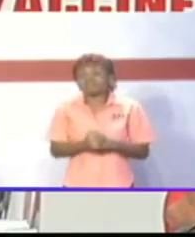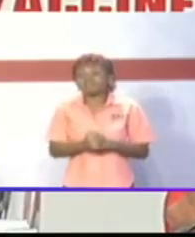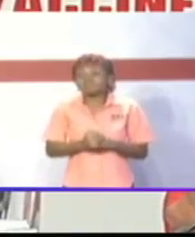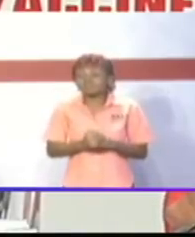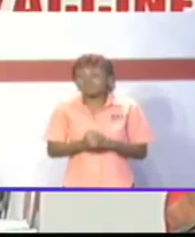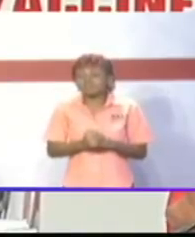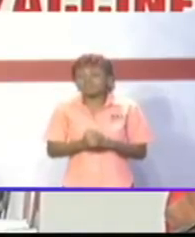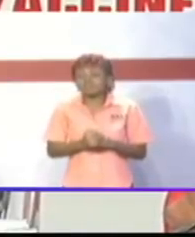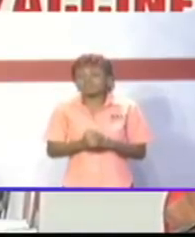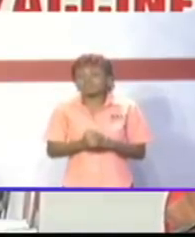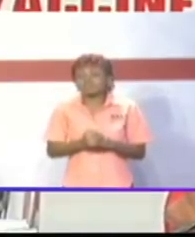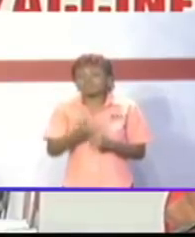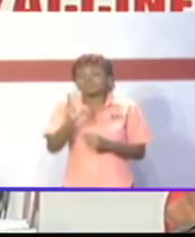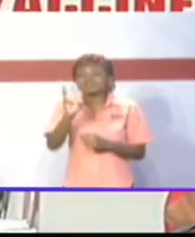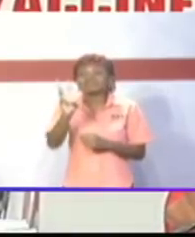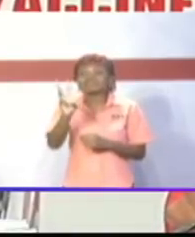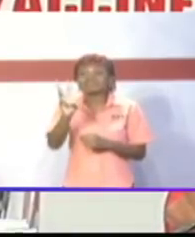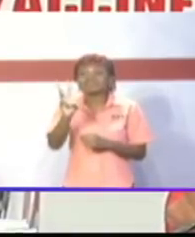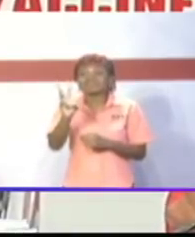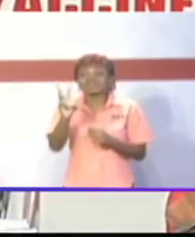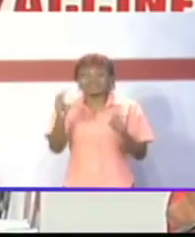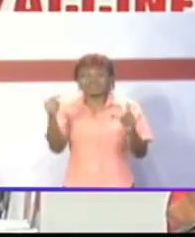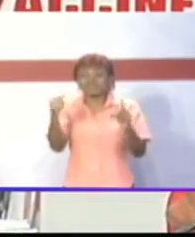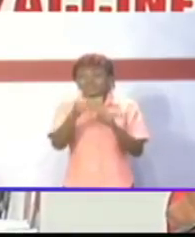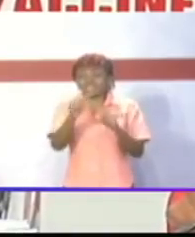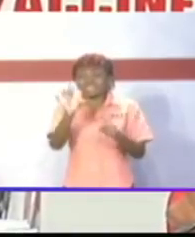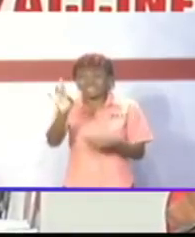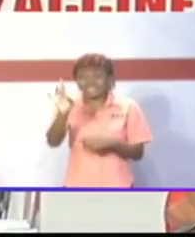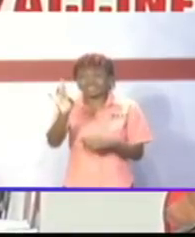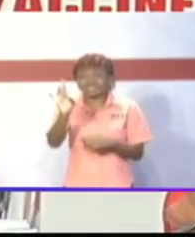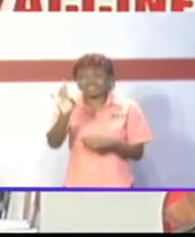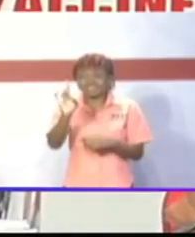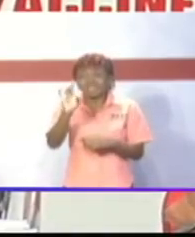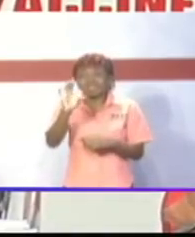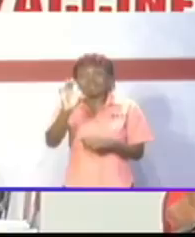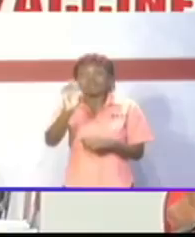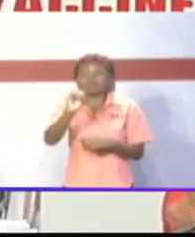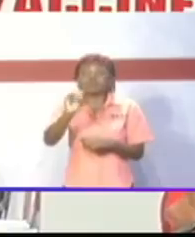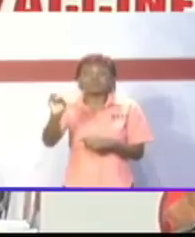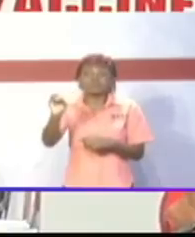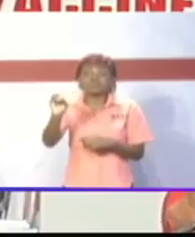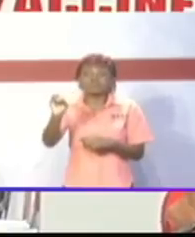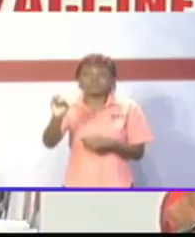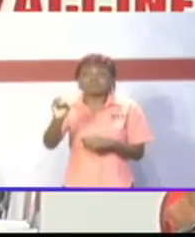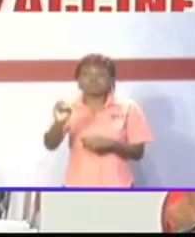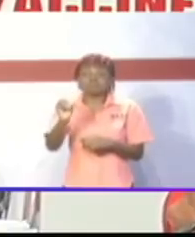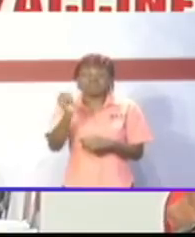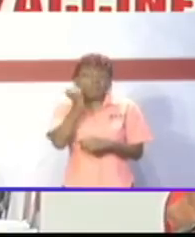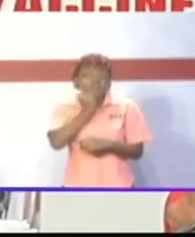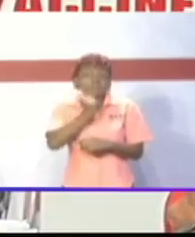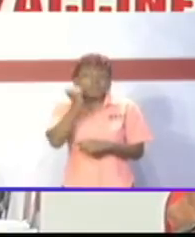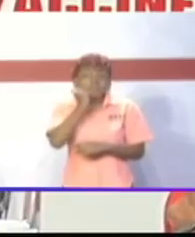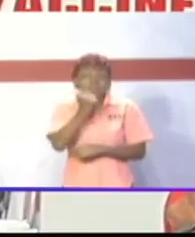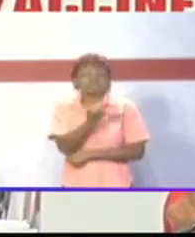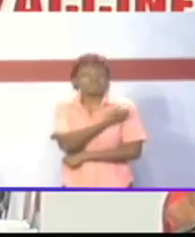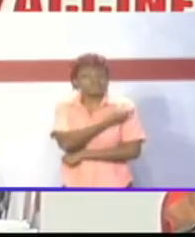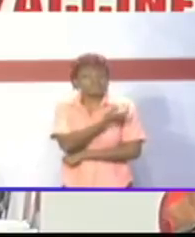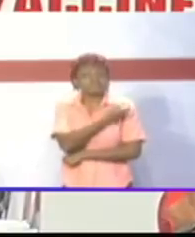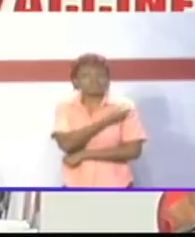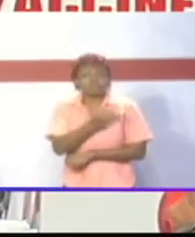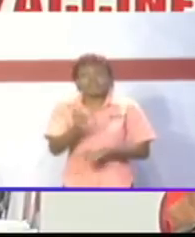to 800 a day first doses. When you add the Johnson & Johnson